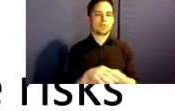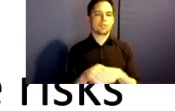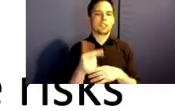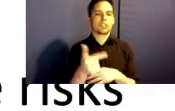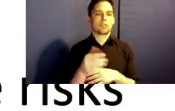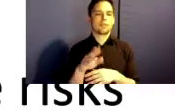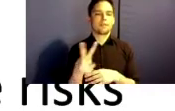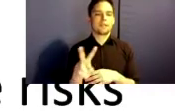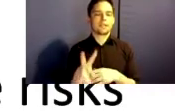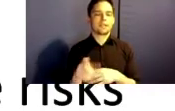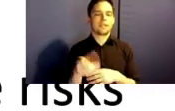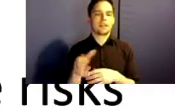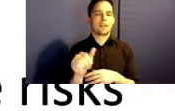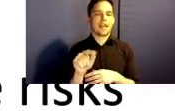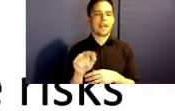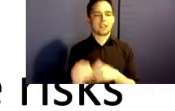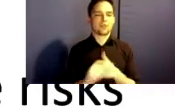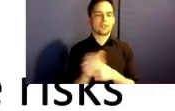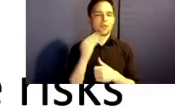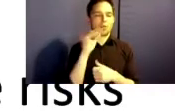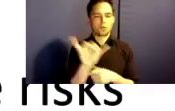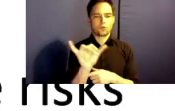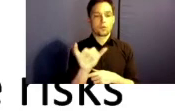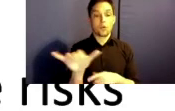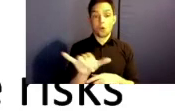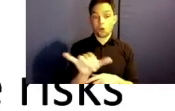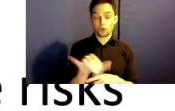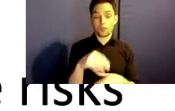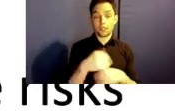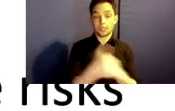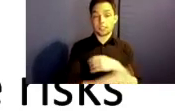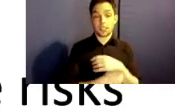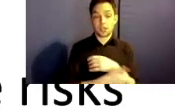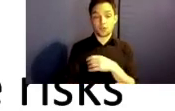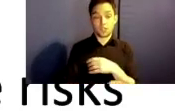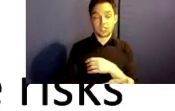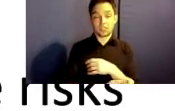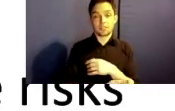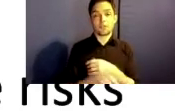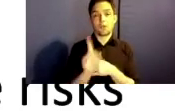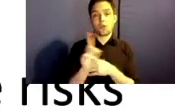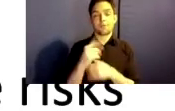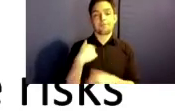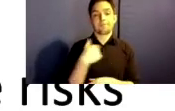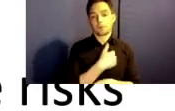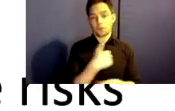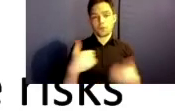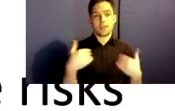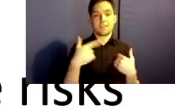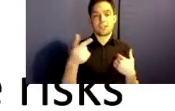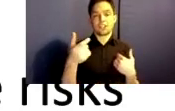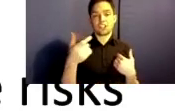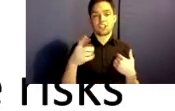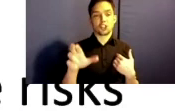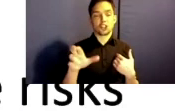well. Also, and especially in countries where we have gender